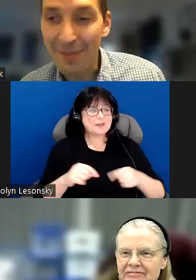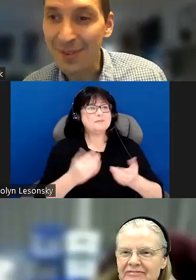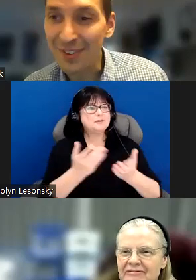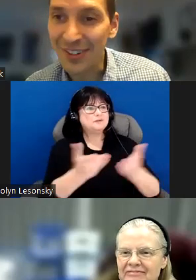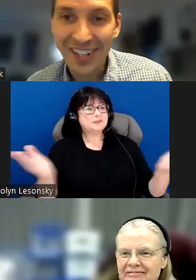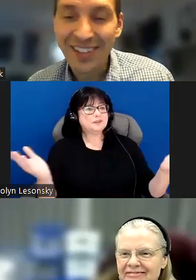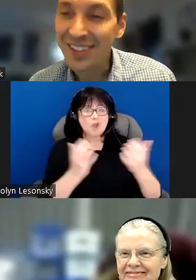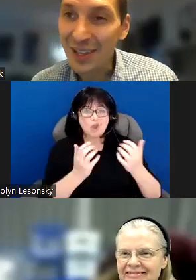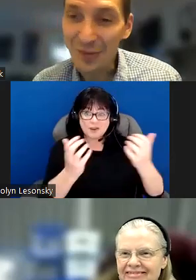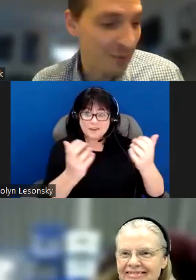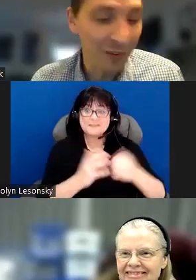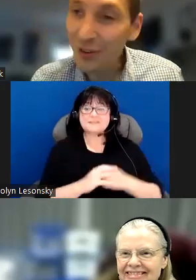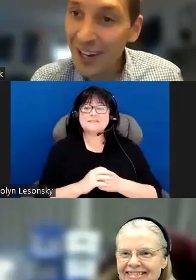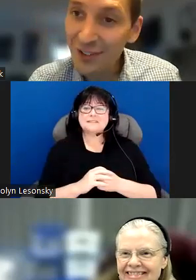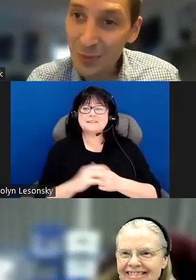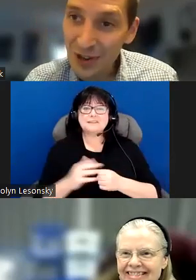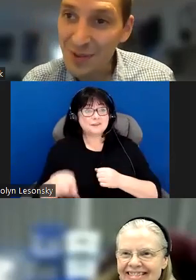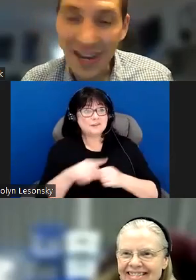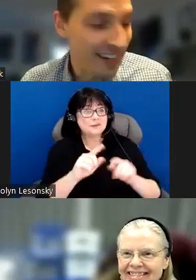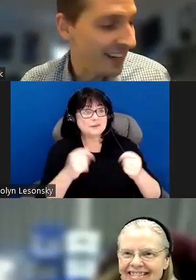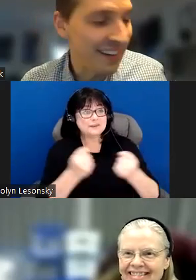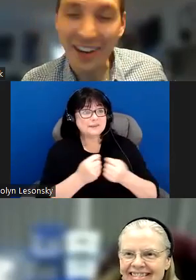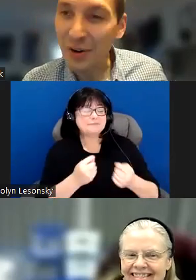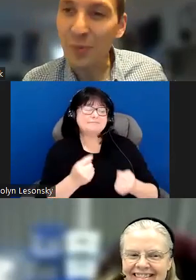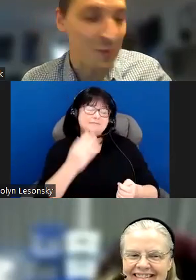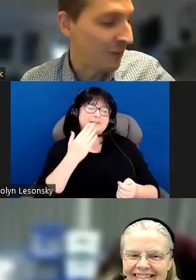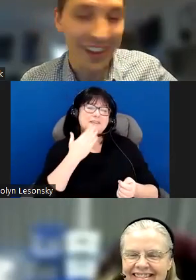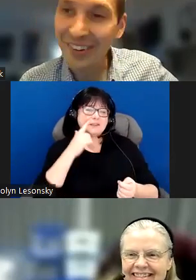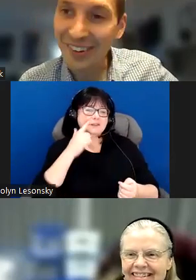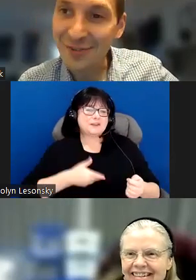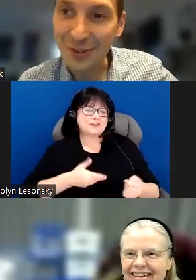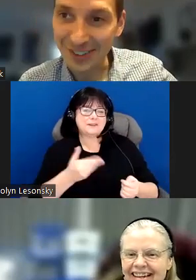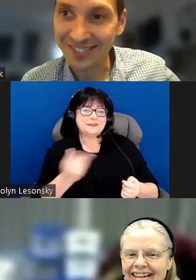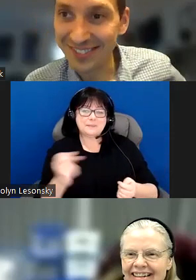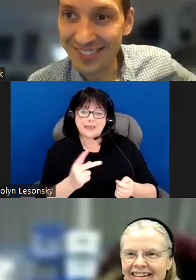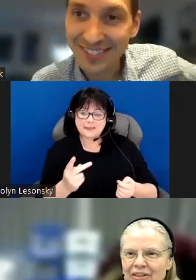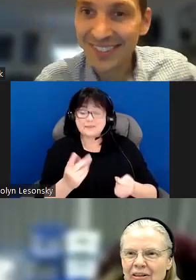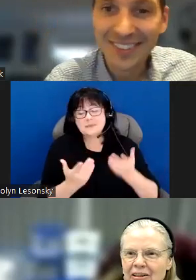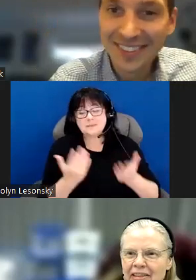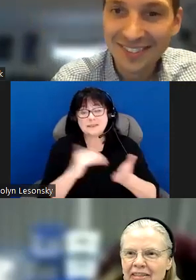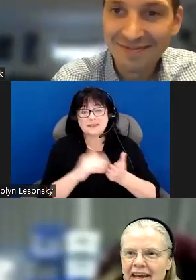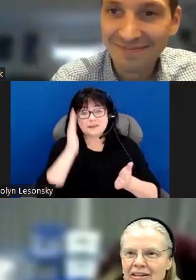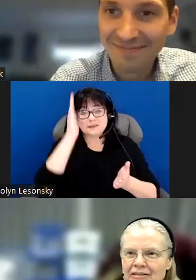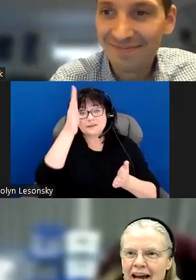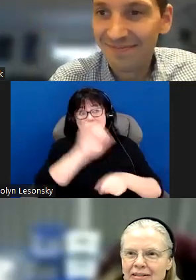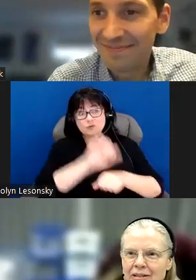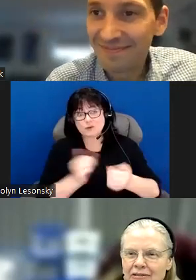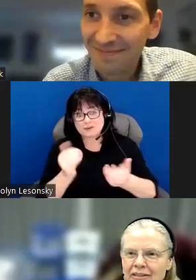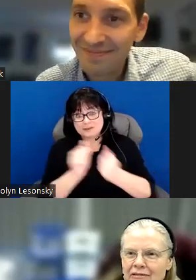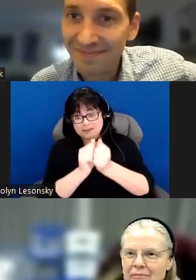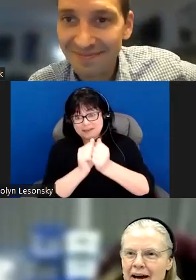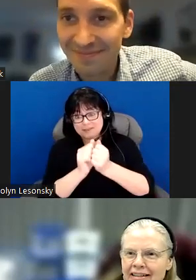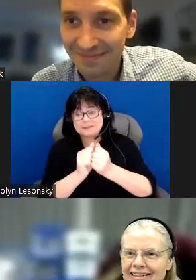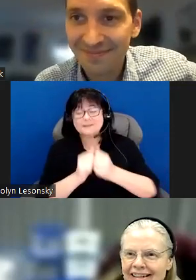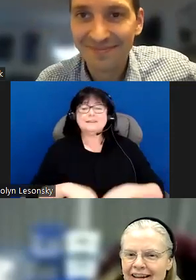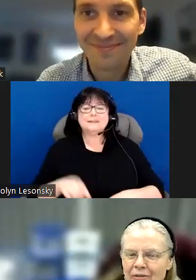makes this happen. So thank you for being so kind as to welcome me back. And I hope we can work together in the future. You're welcome. And thank you, Jax. Wonderful